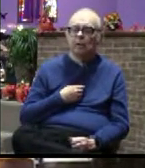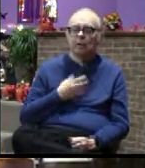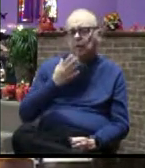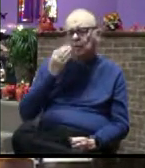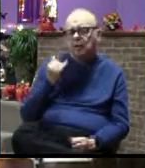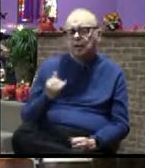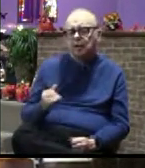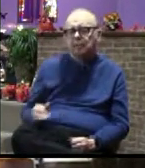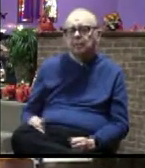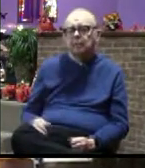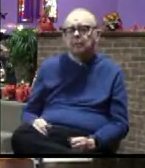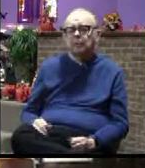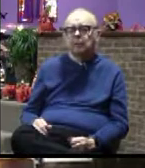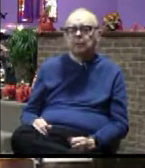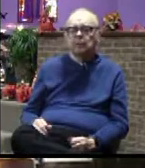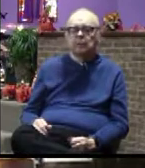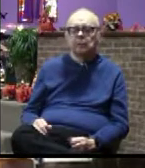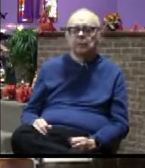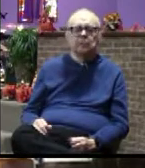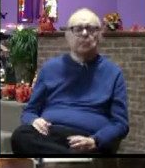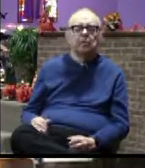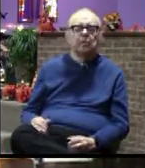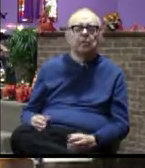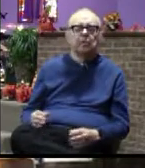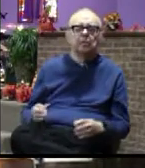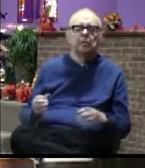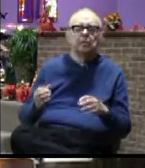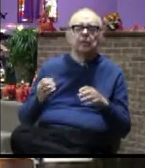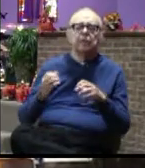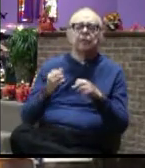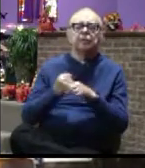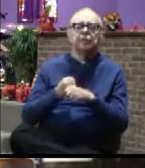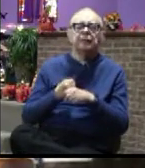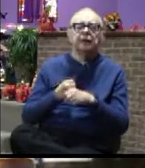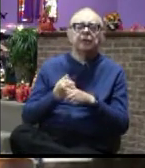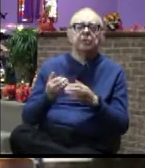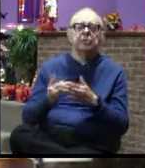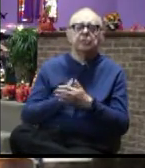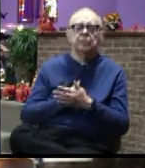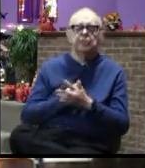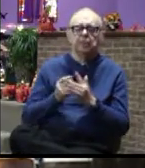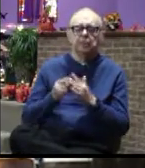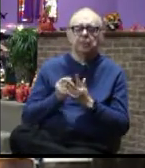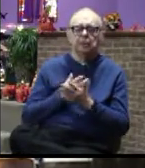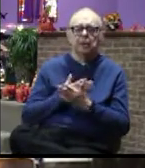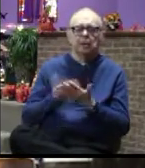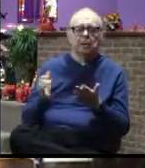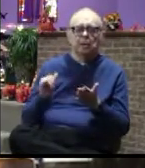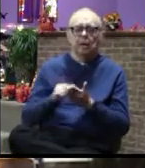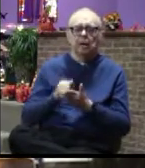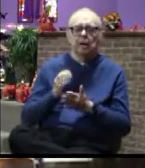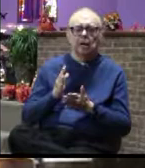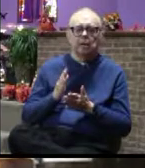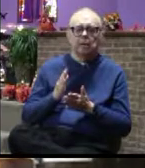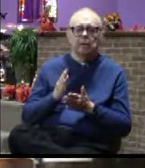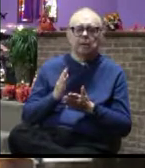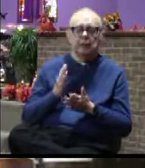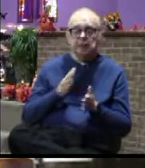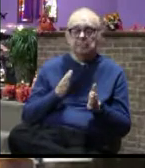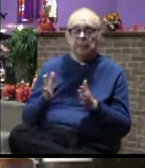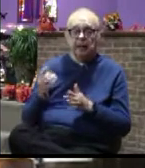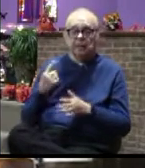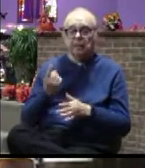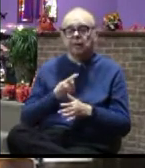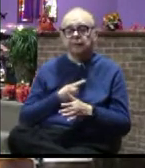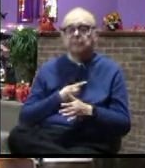for why to recover the initial thing that Jesus or that God intended